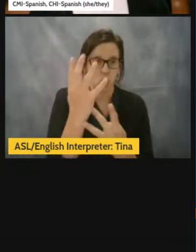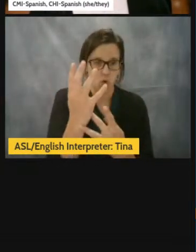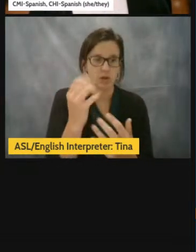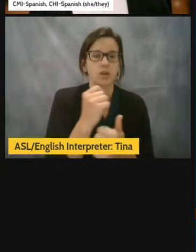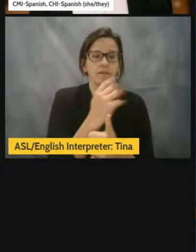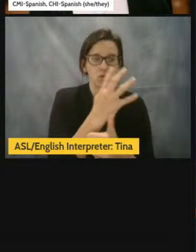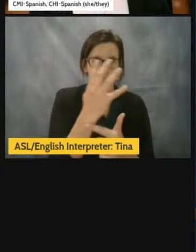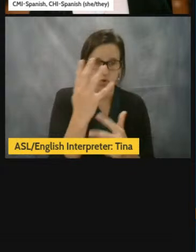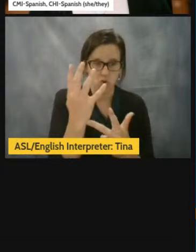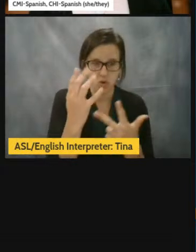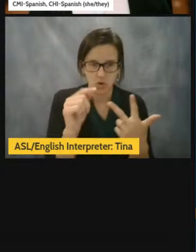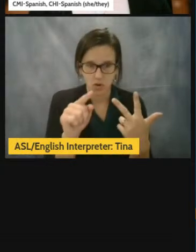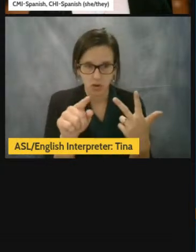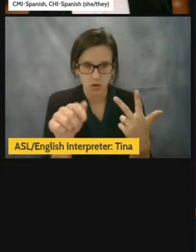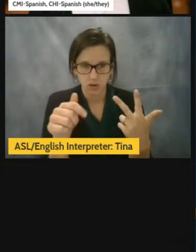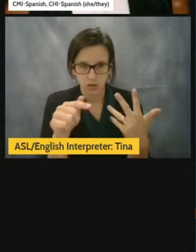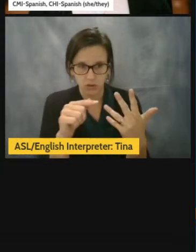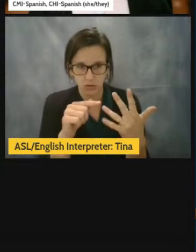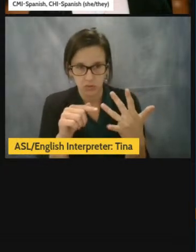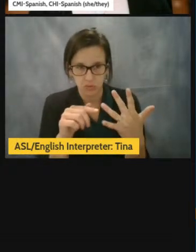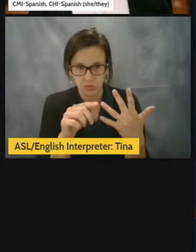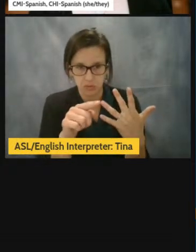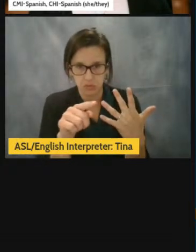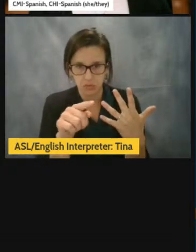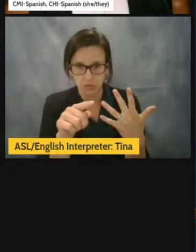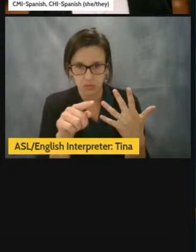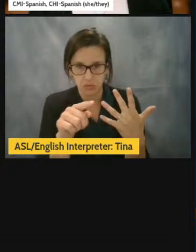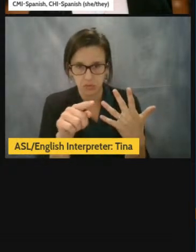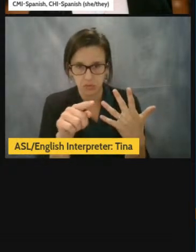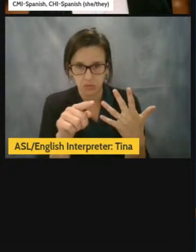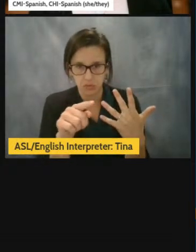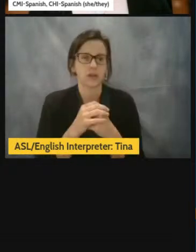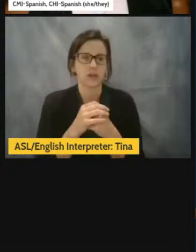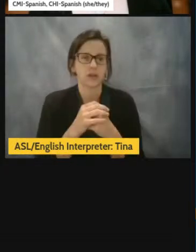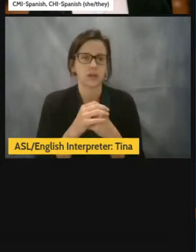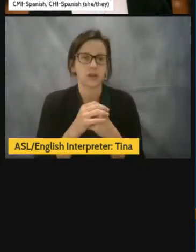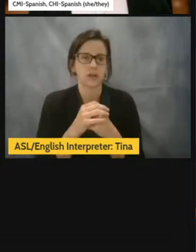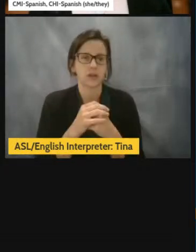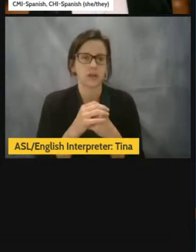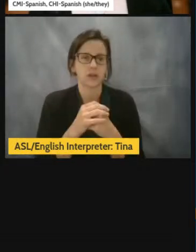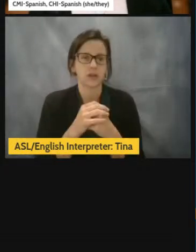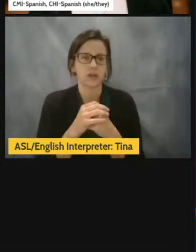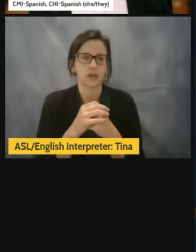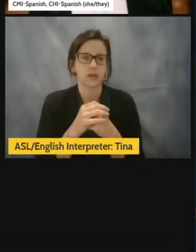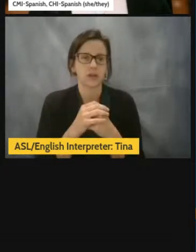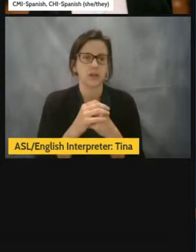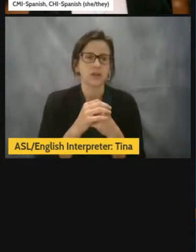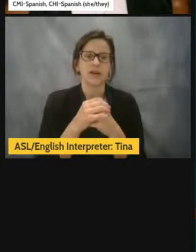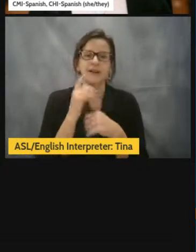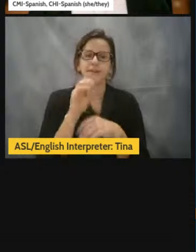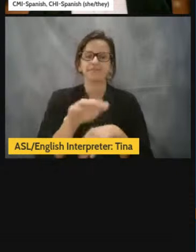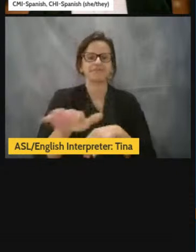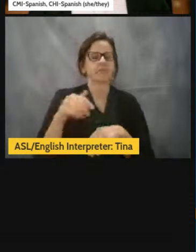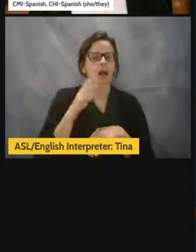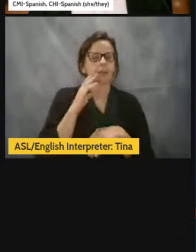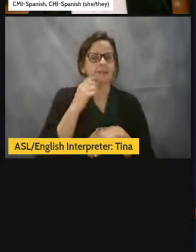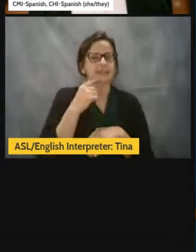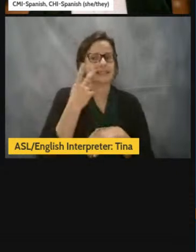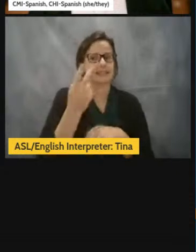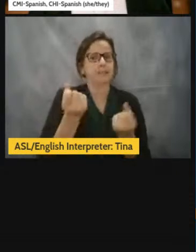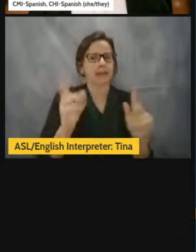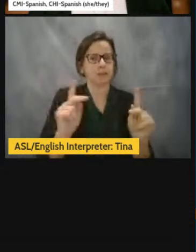Okay. So I'm going to tell you something real quick. Yeah, I'm seeing a lot of 4s. I'm going to tell you something real quick.